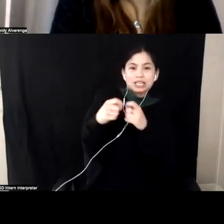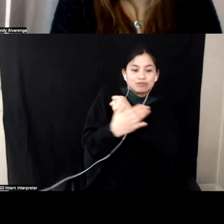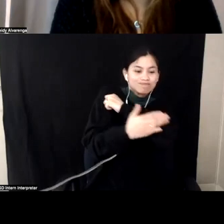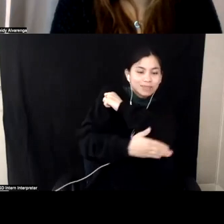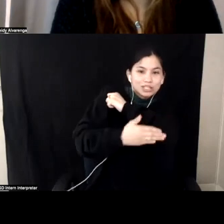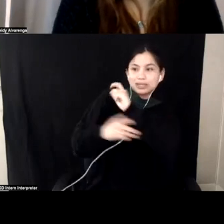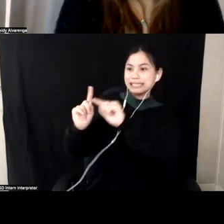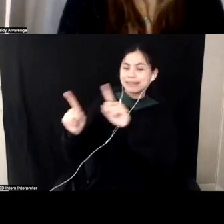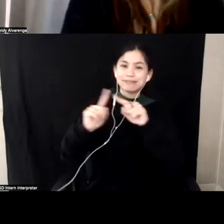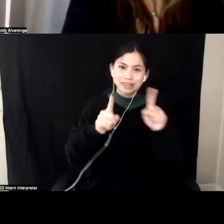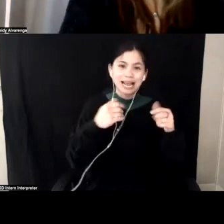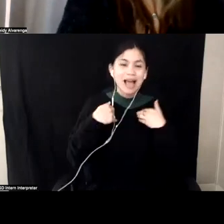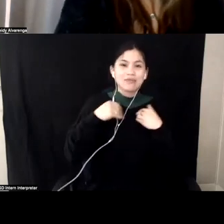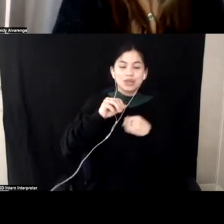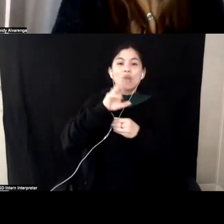and appreciate.